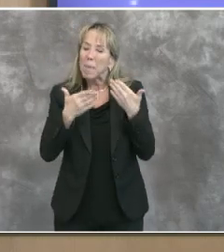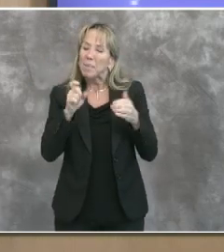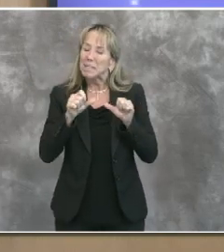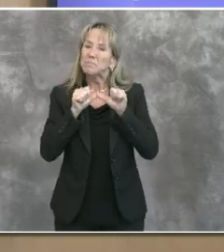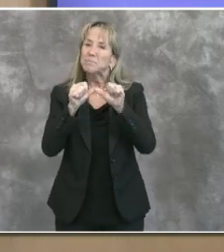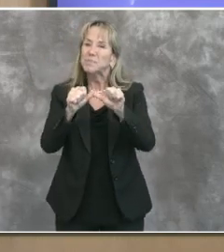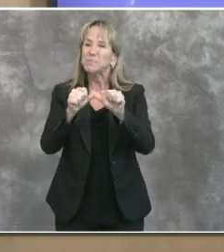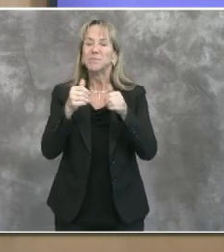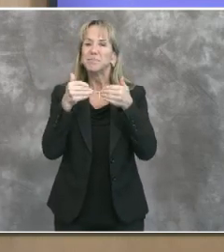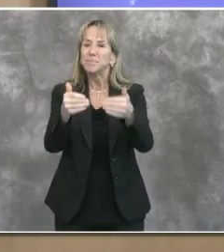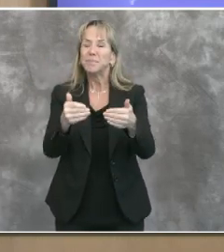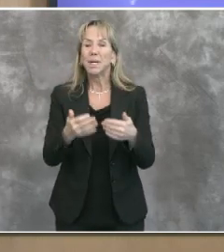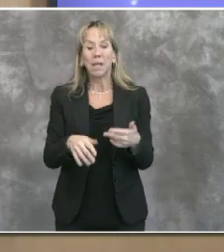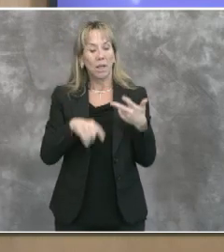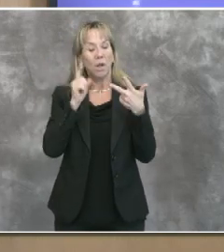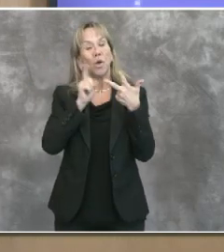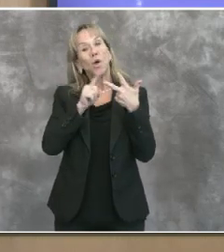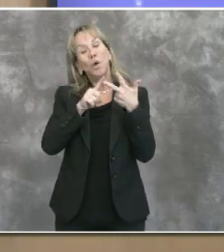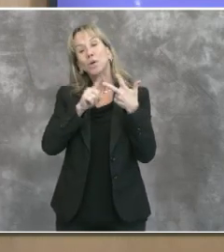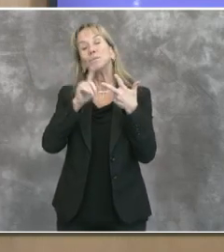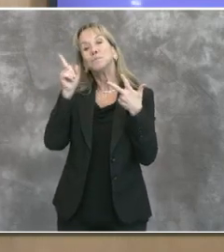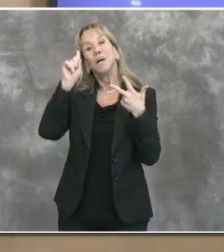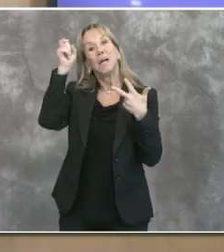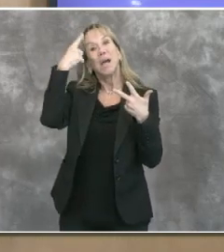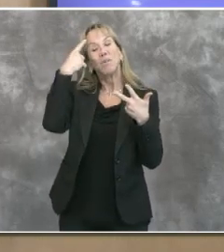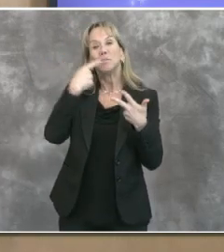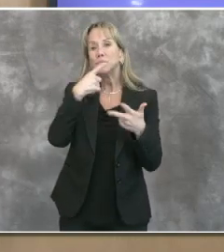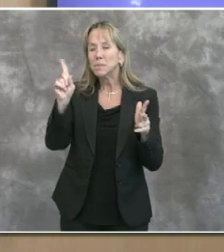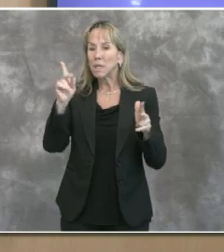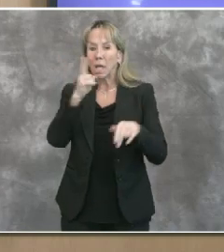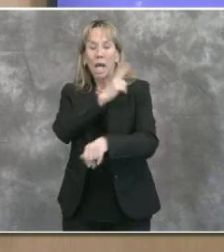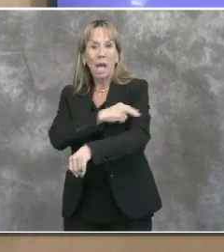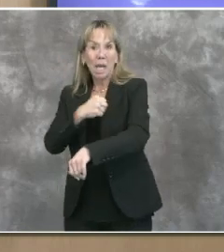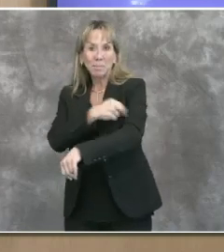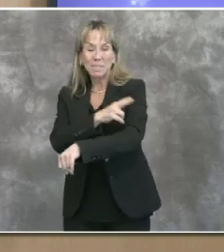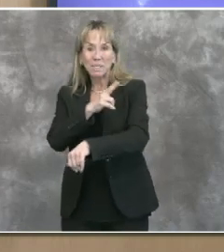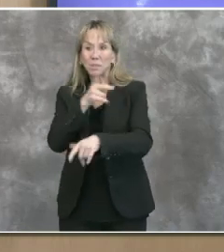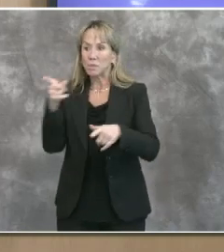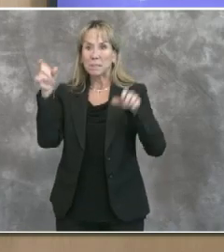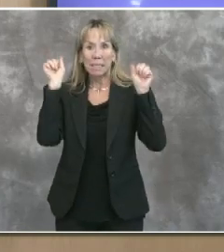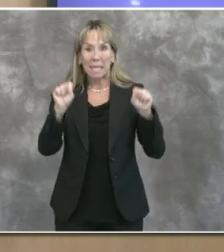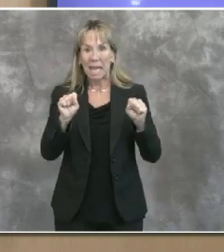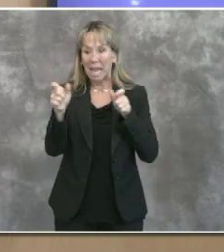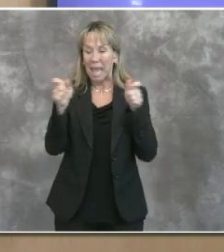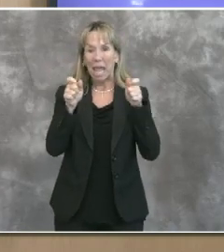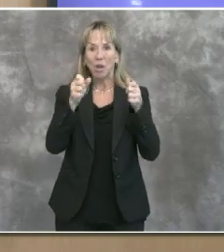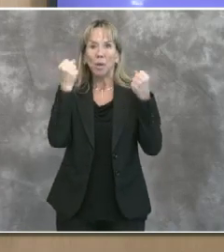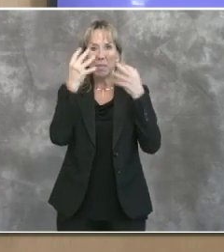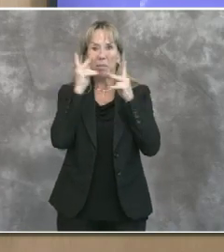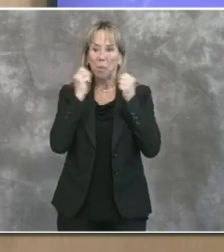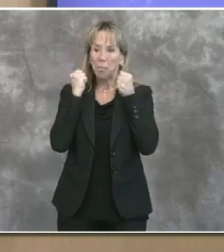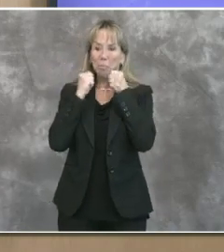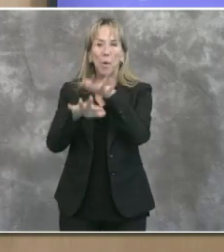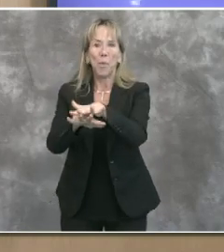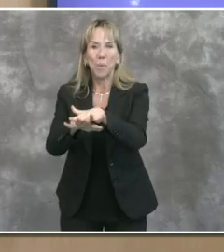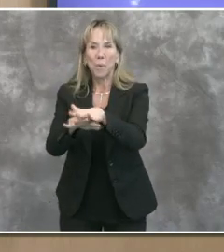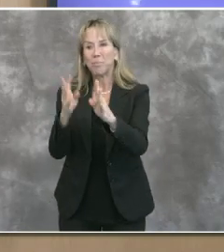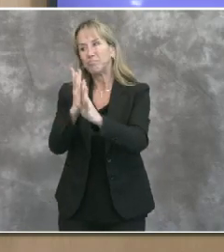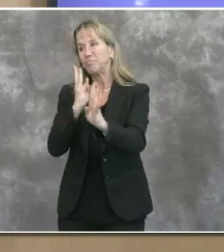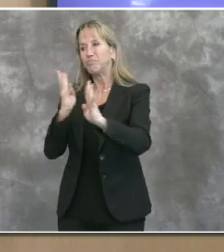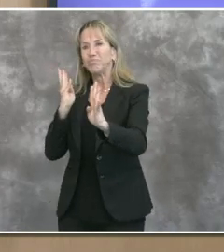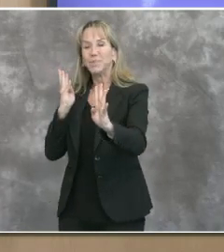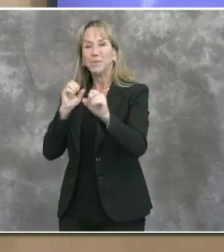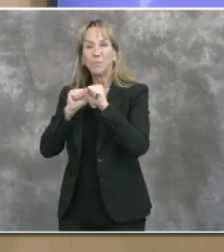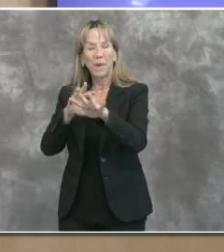The third the governor outlined was the ability of hospital and health systems to be able to handle surges. This is in large part an effort we've talked about multiple times